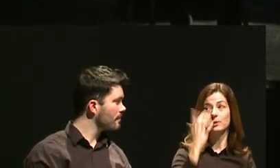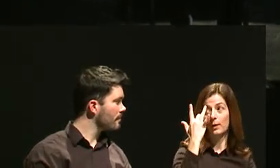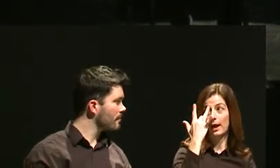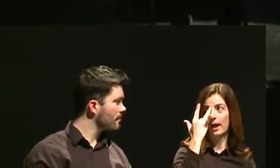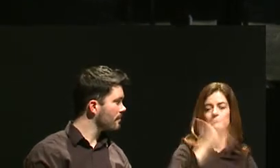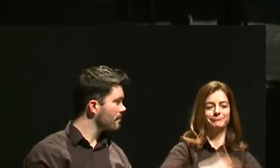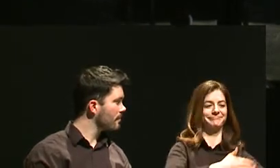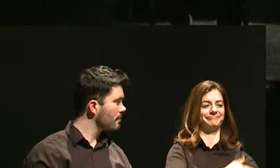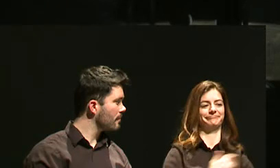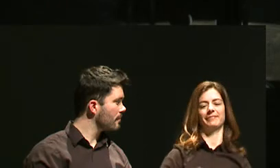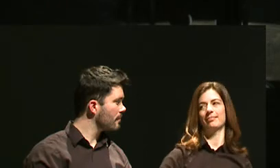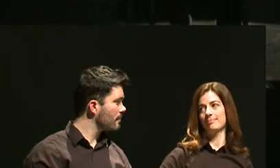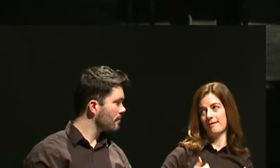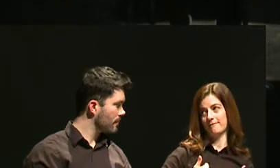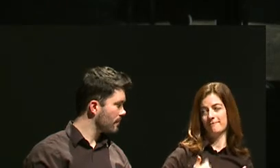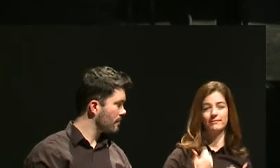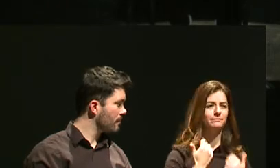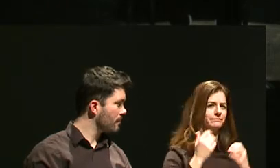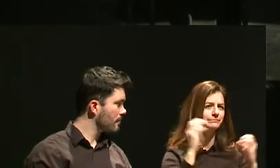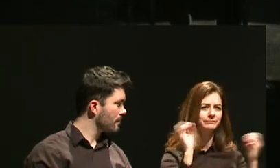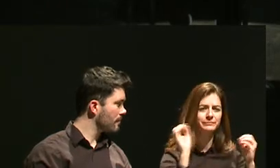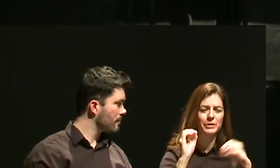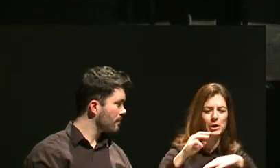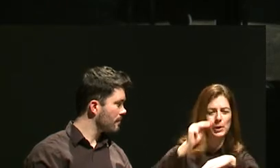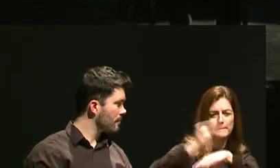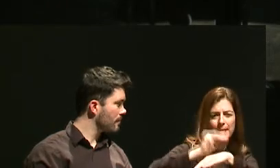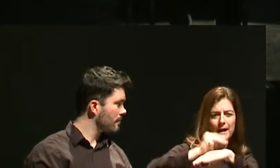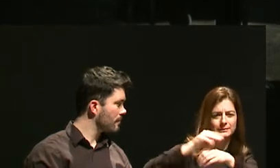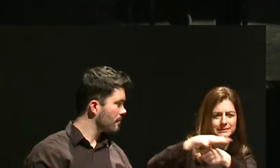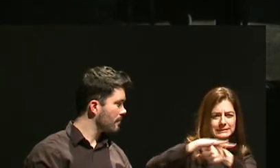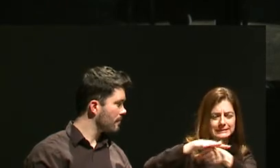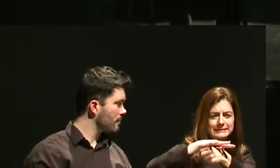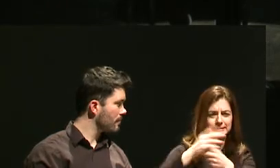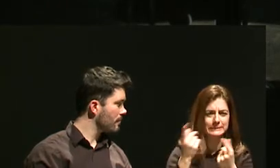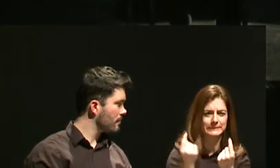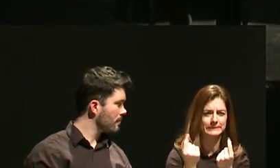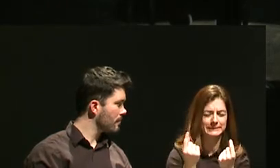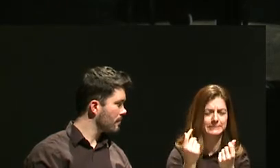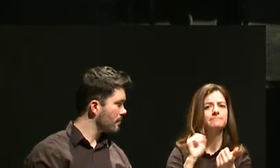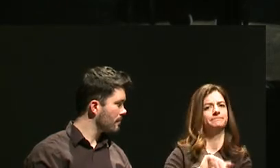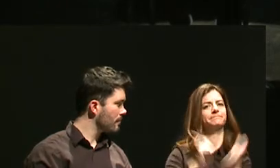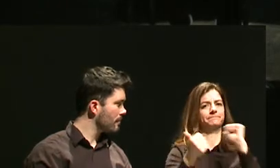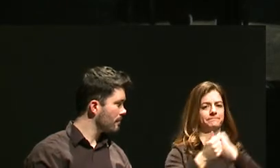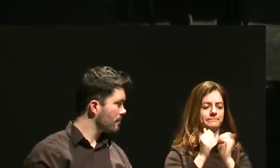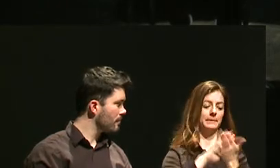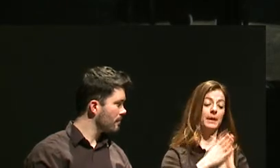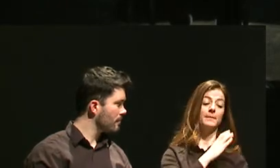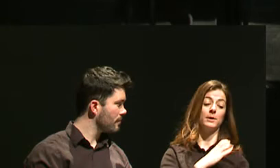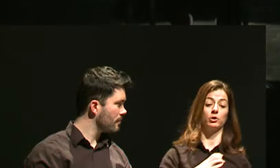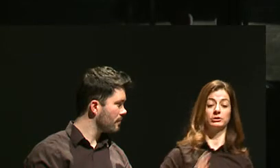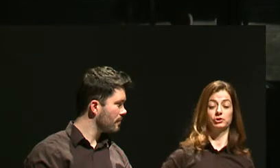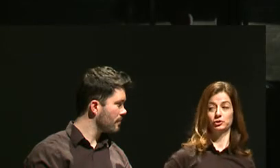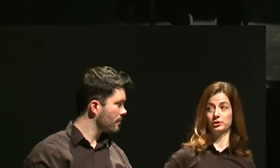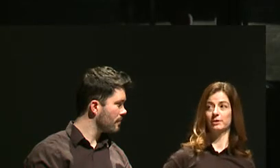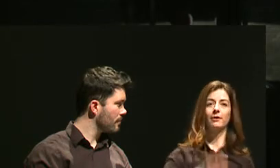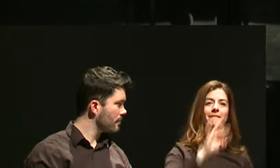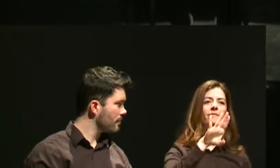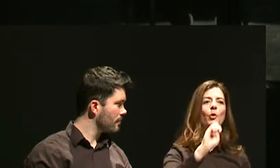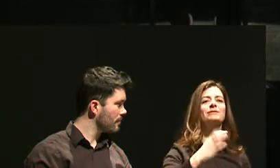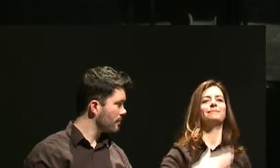their family. There are no mosques in their neighborhood. The family converts to Christianity. Florence will become my